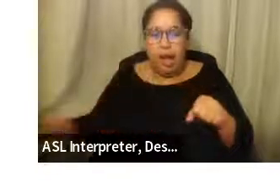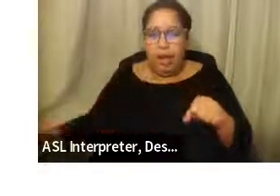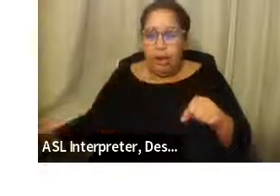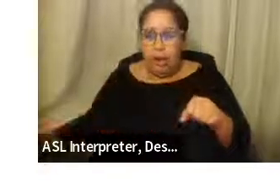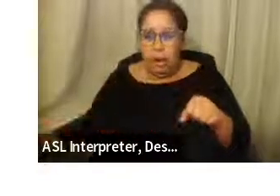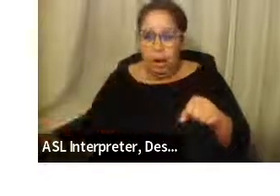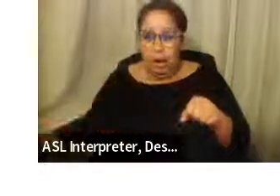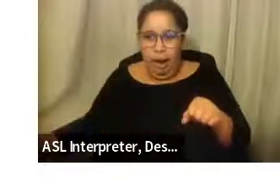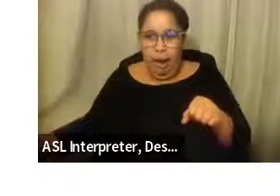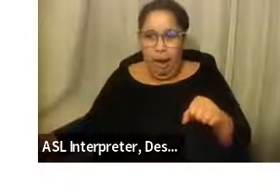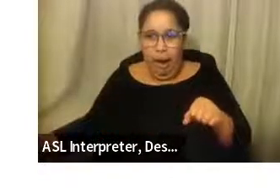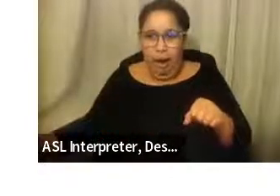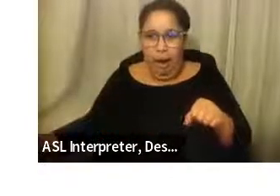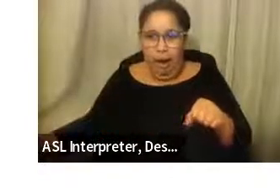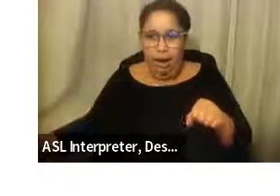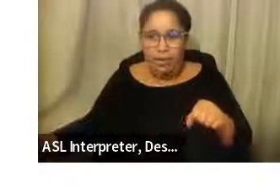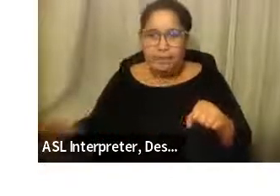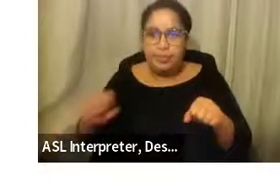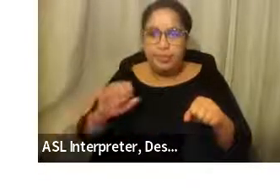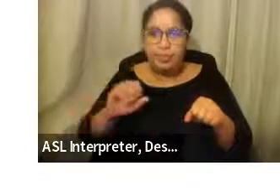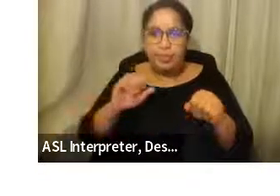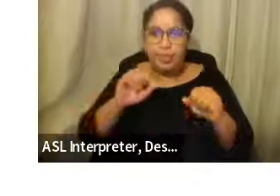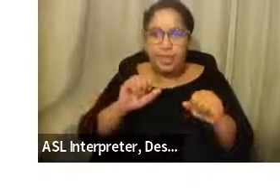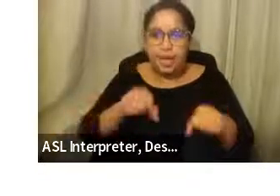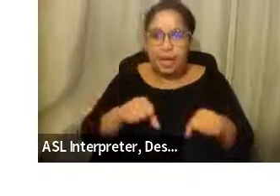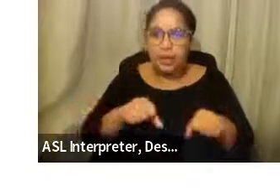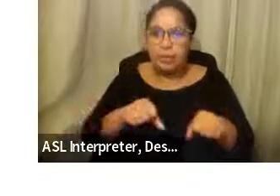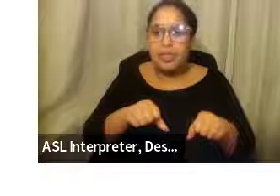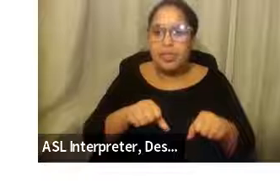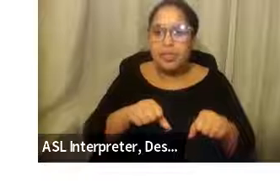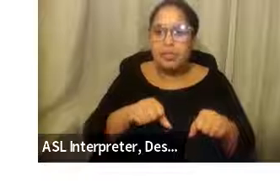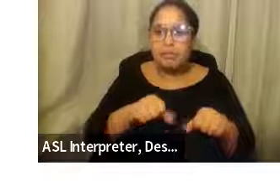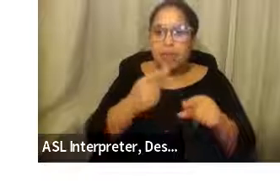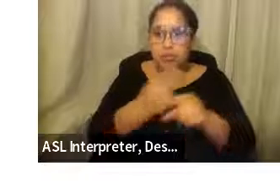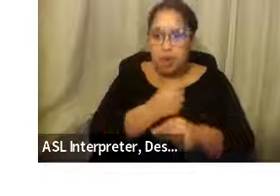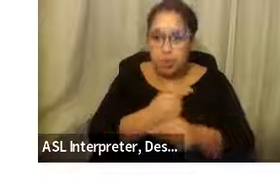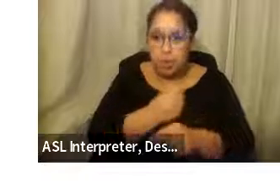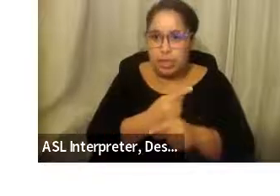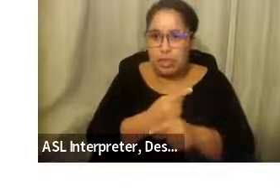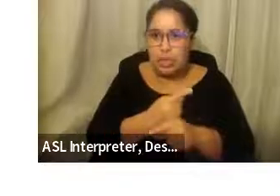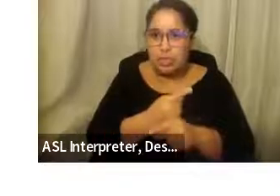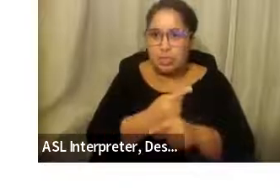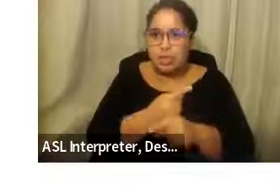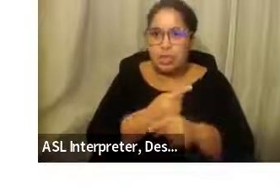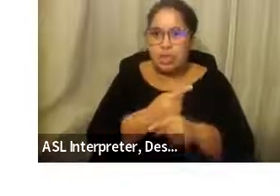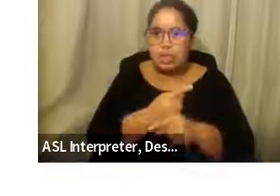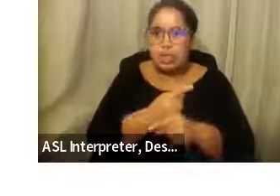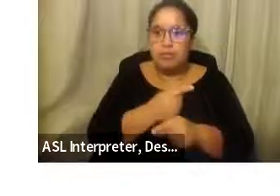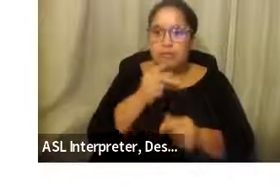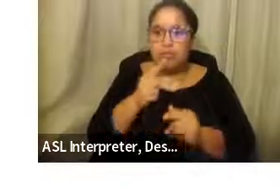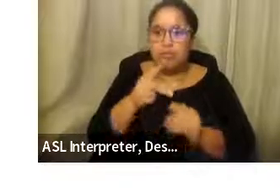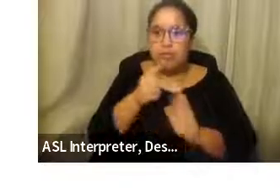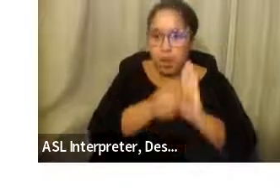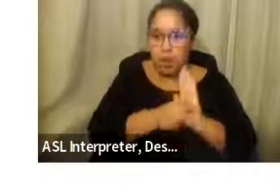initiated by a community midwife? And so it's posed as a yes or no question.